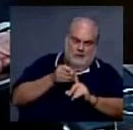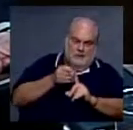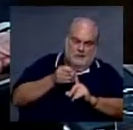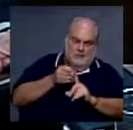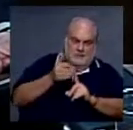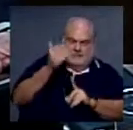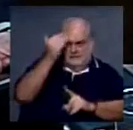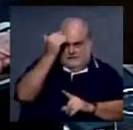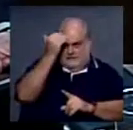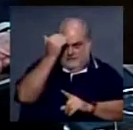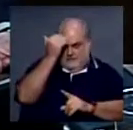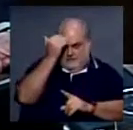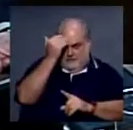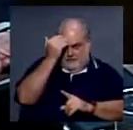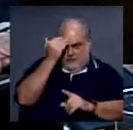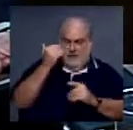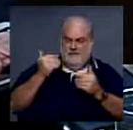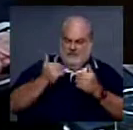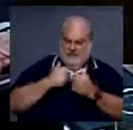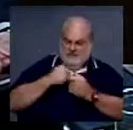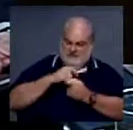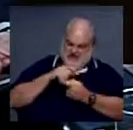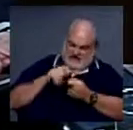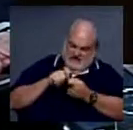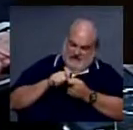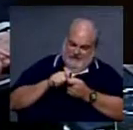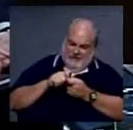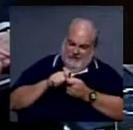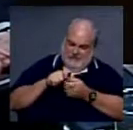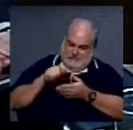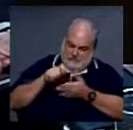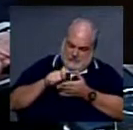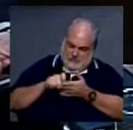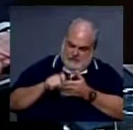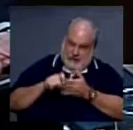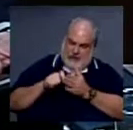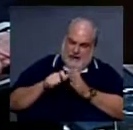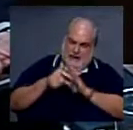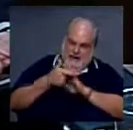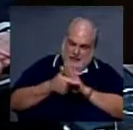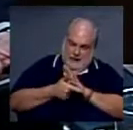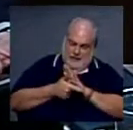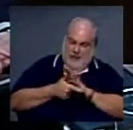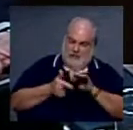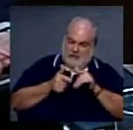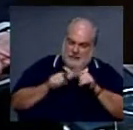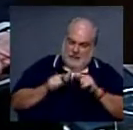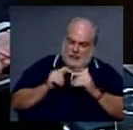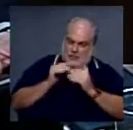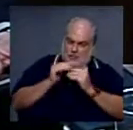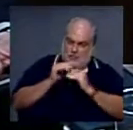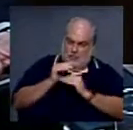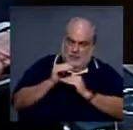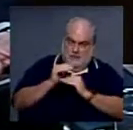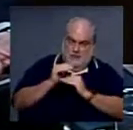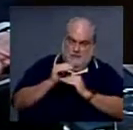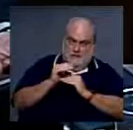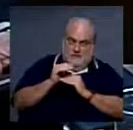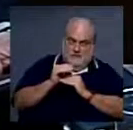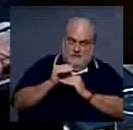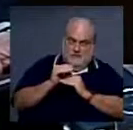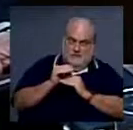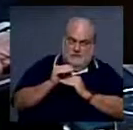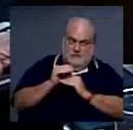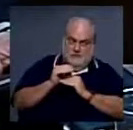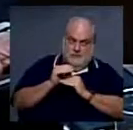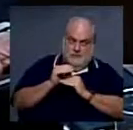I know that we've had some carve-out legislation done with language that restricts the